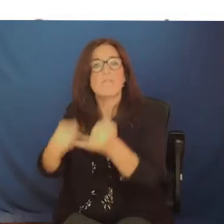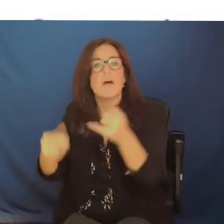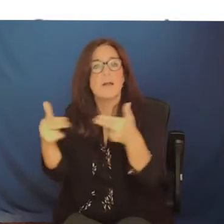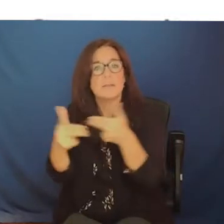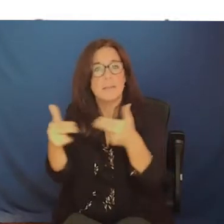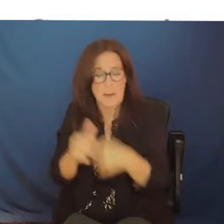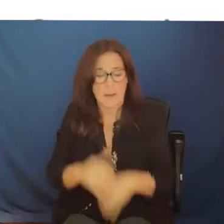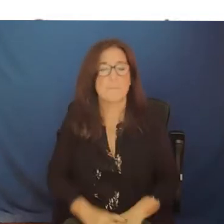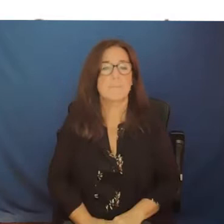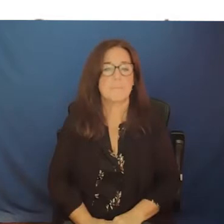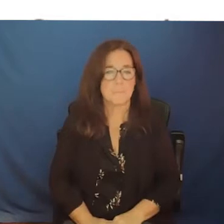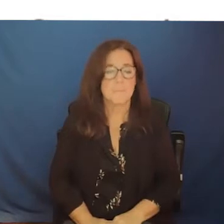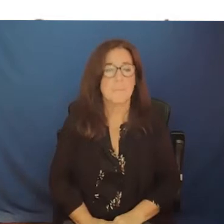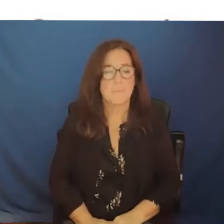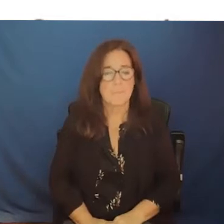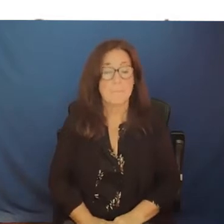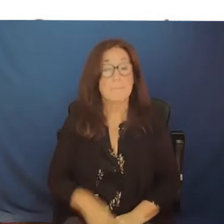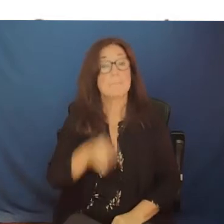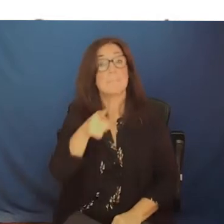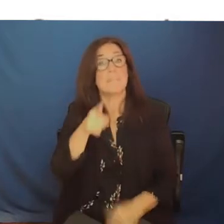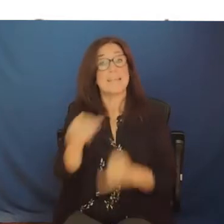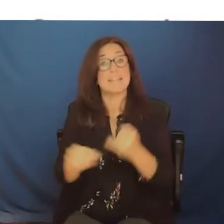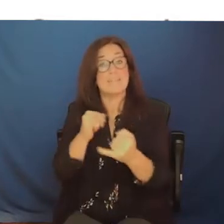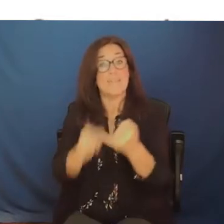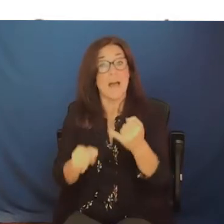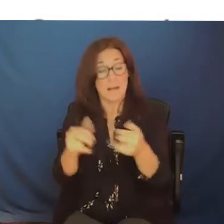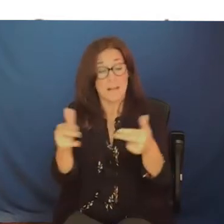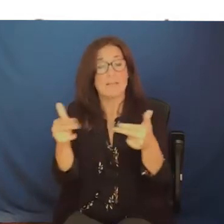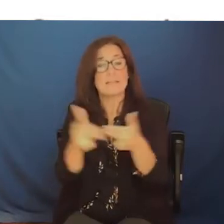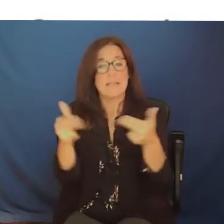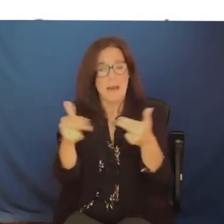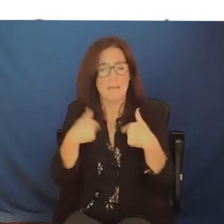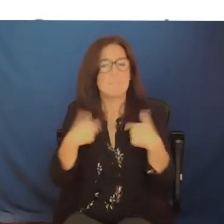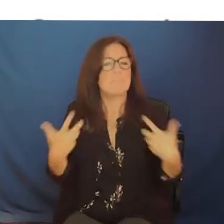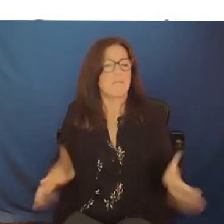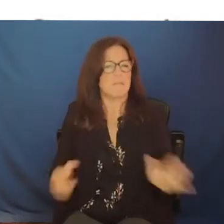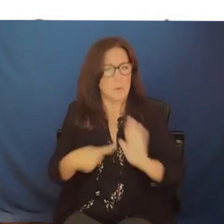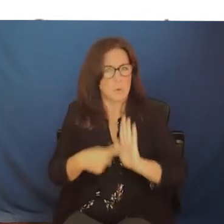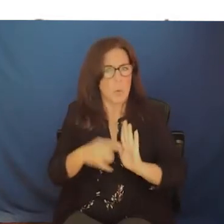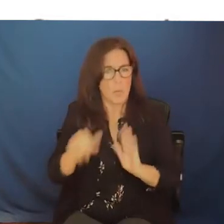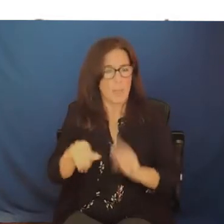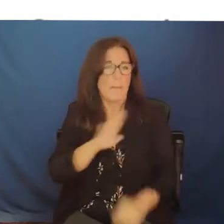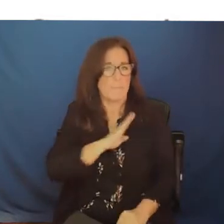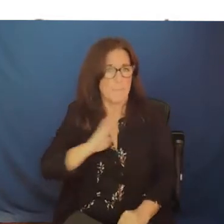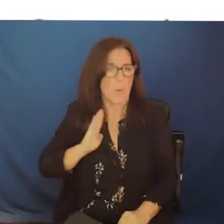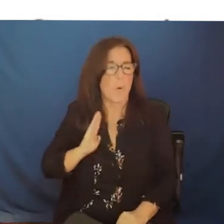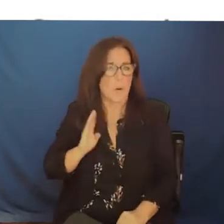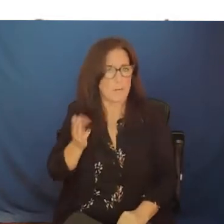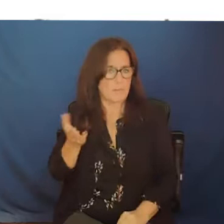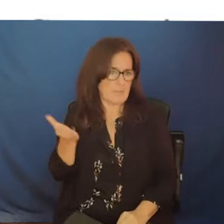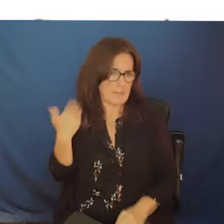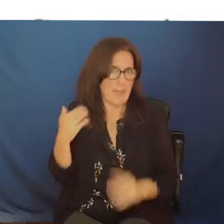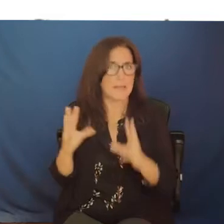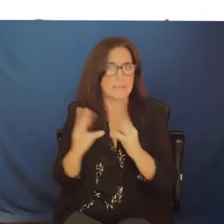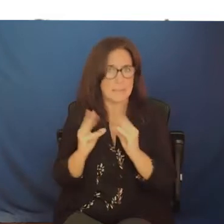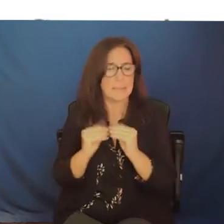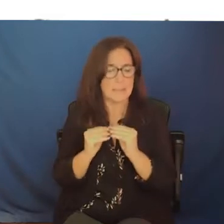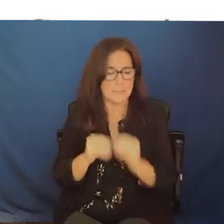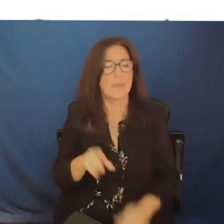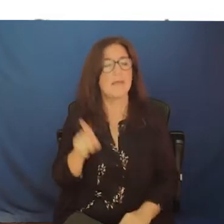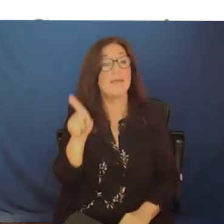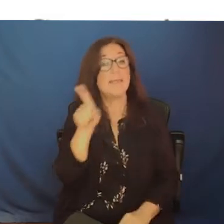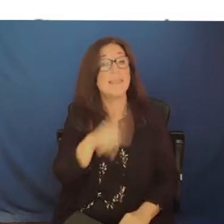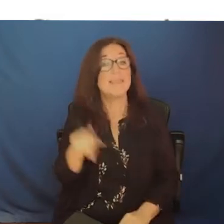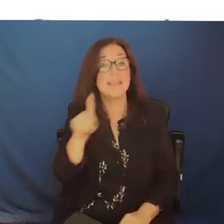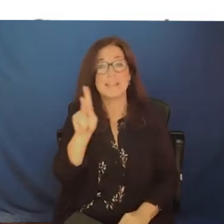So the final slide, I did show this to you board at our last meeting. It's really, what are these key factors heading into